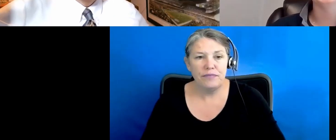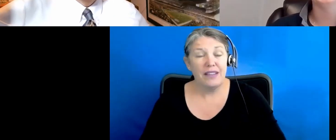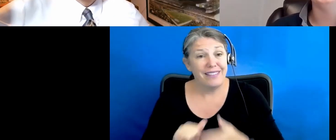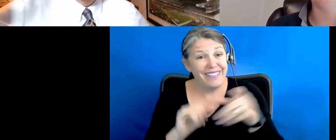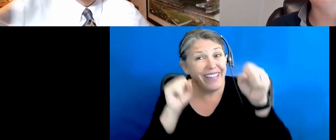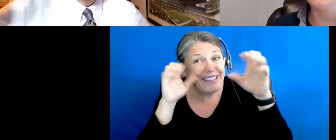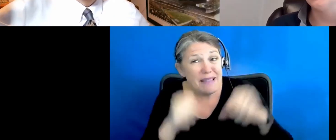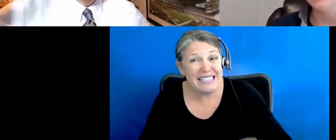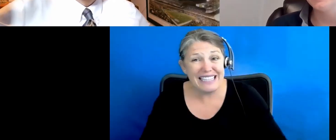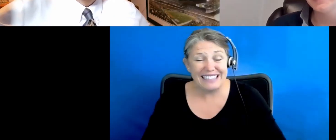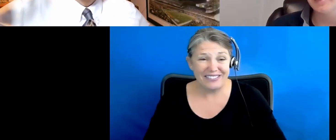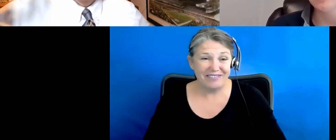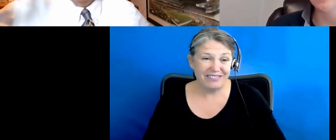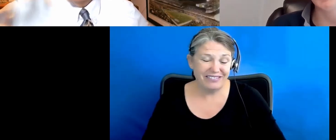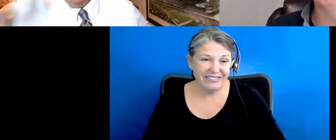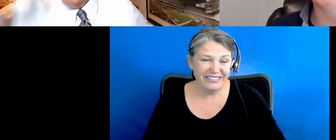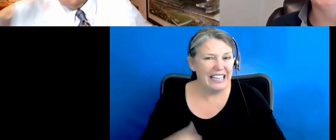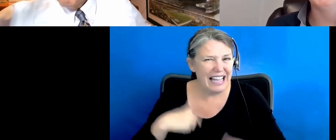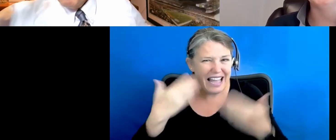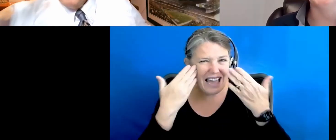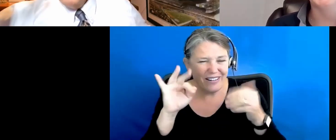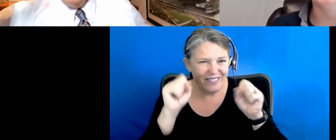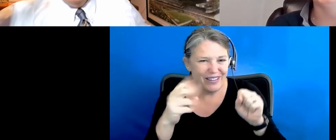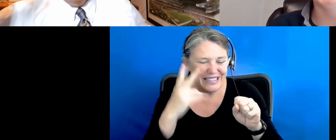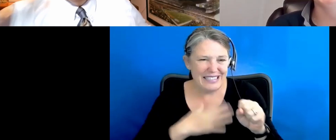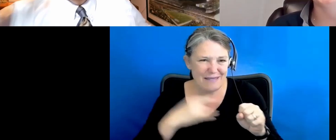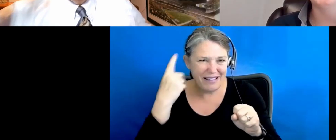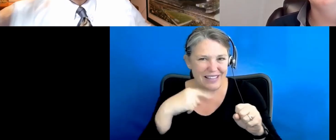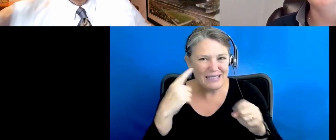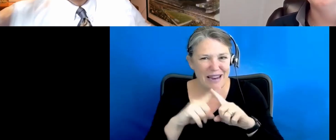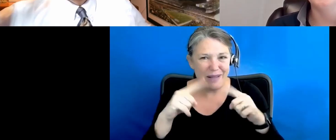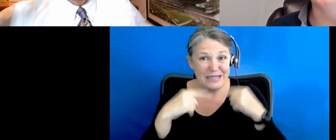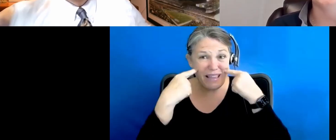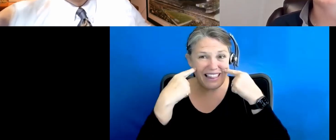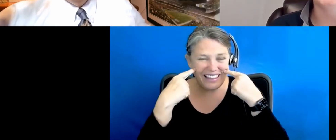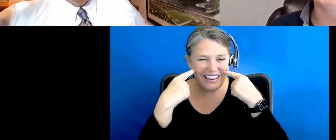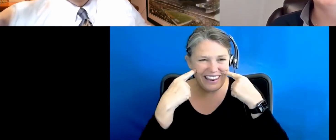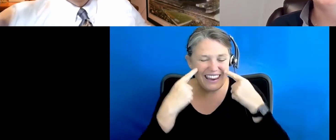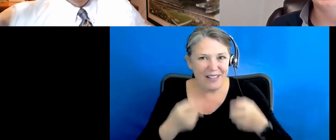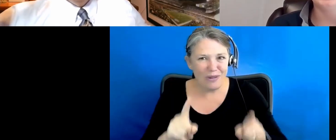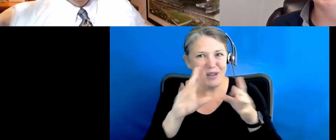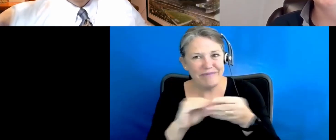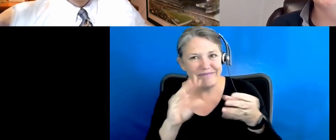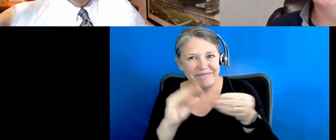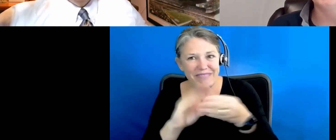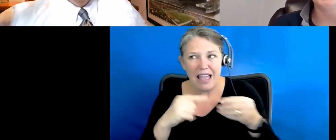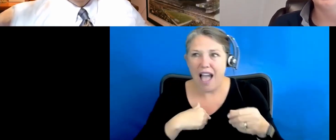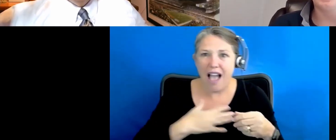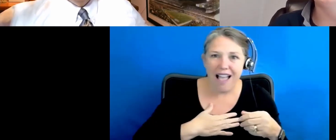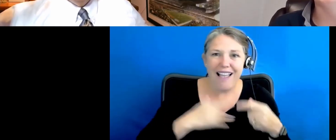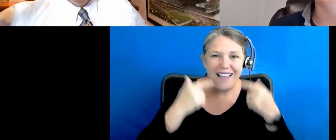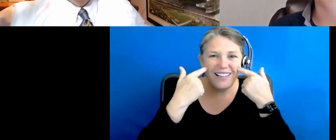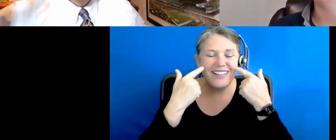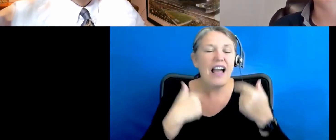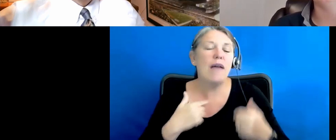amazing. I don't know if you could see my face, but like I was smiling through a lot of that, and